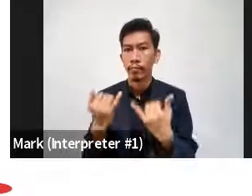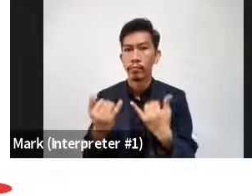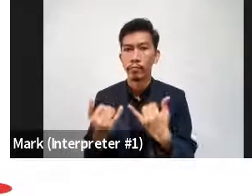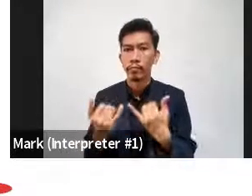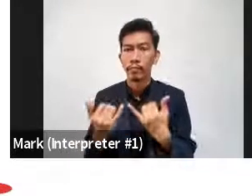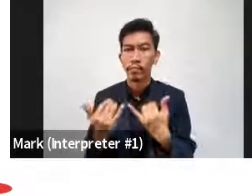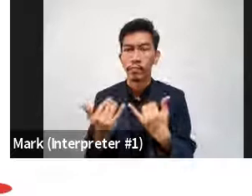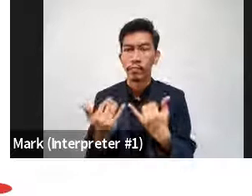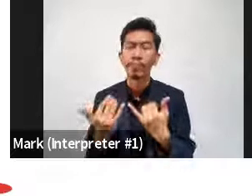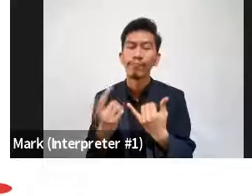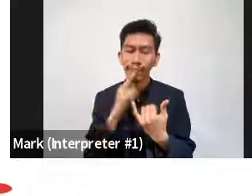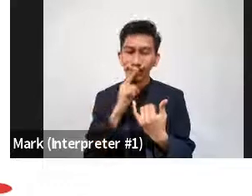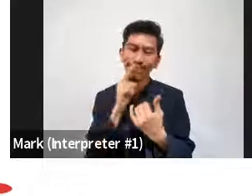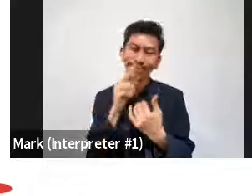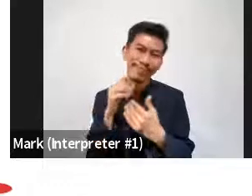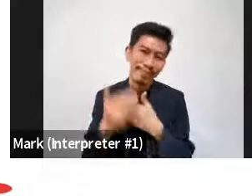a work in progress.